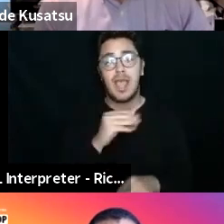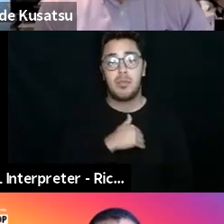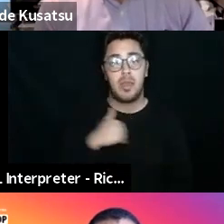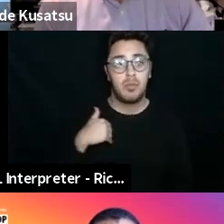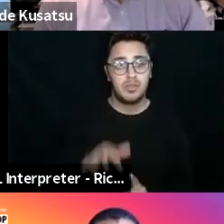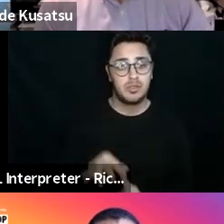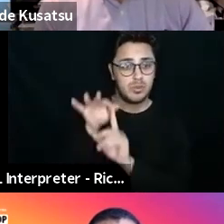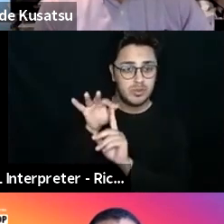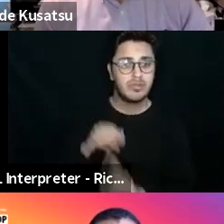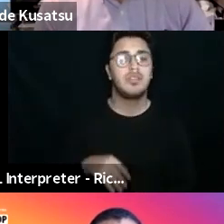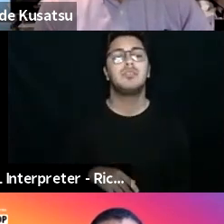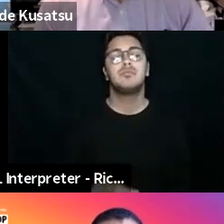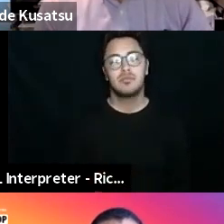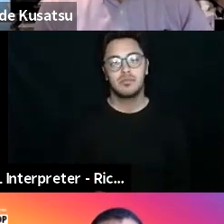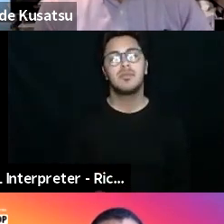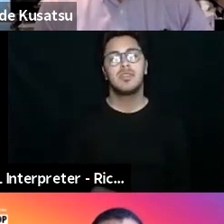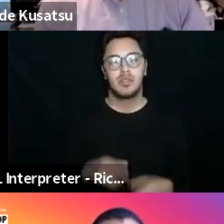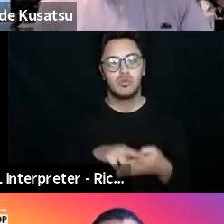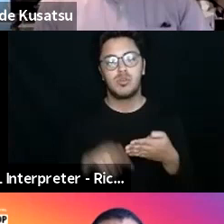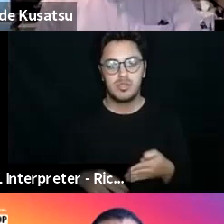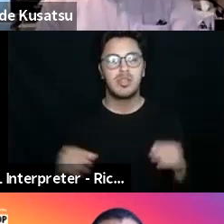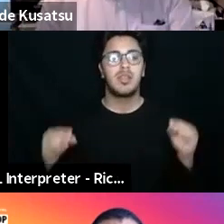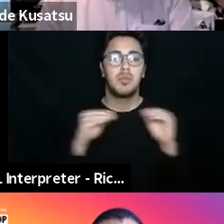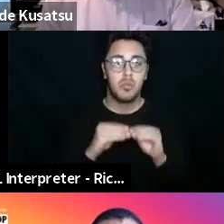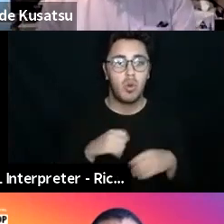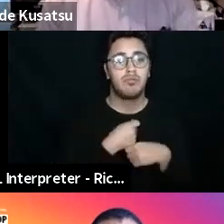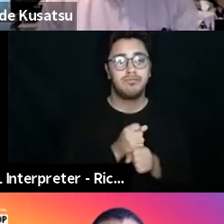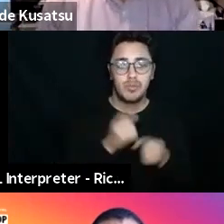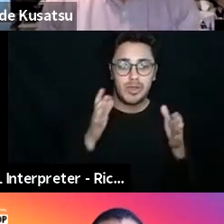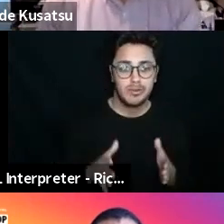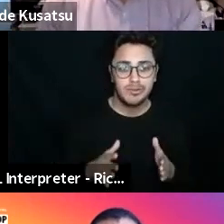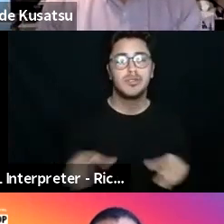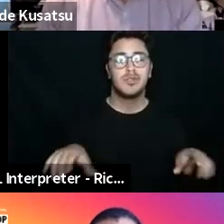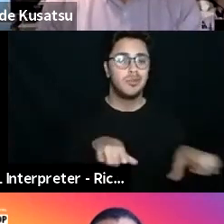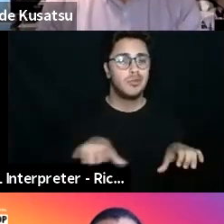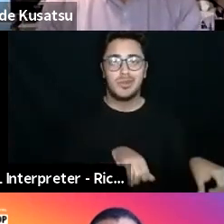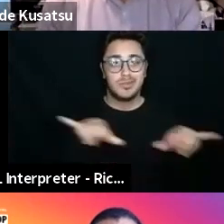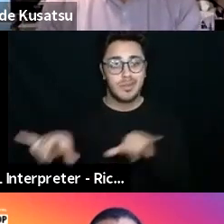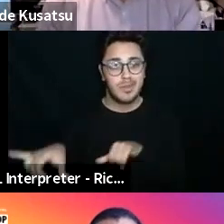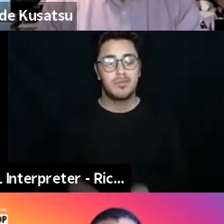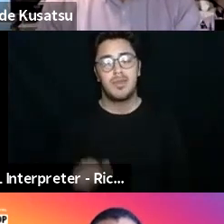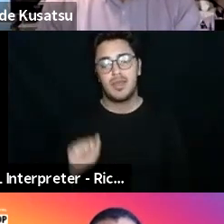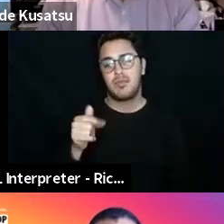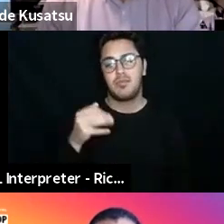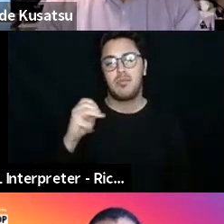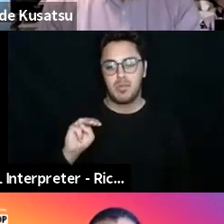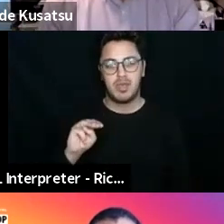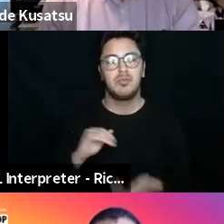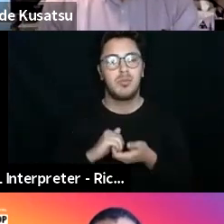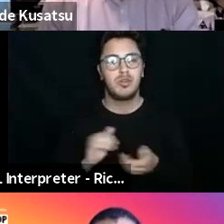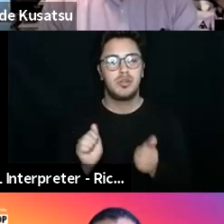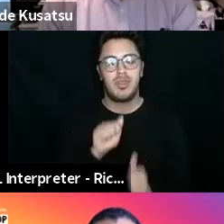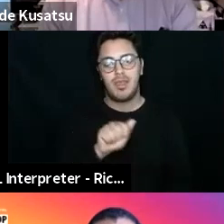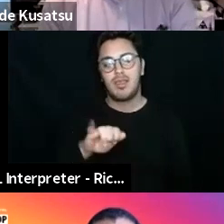turn is motivating more filmmakers and content creators to do the same. APAM's partnership with AAJA